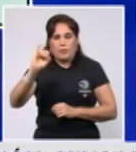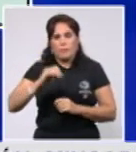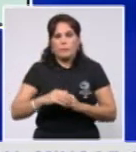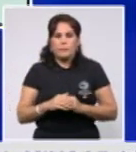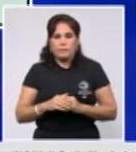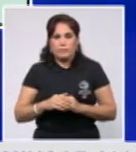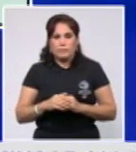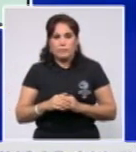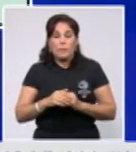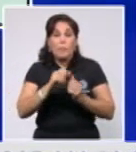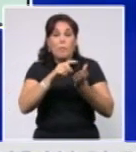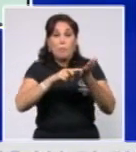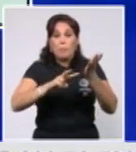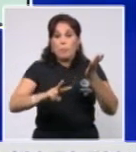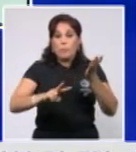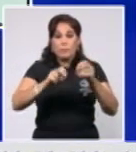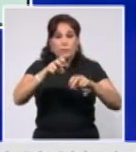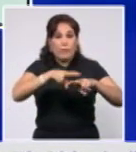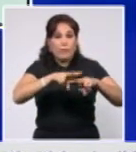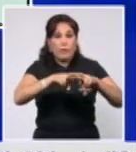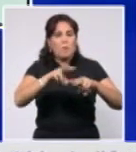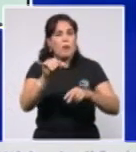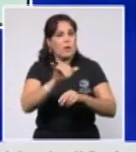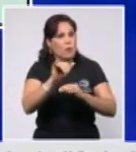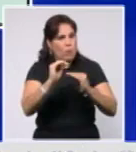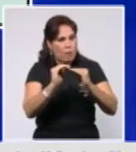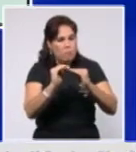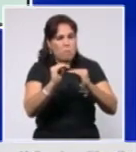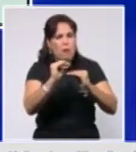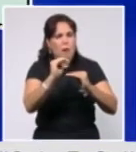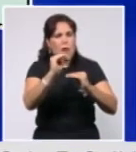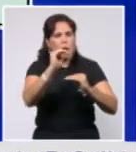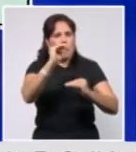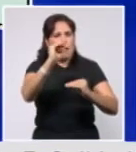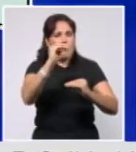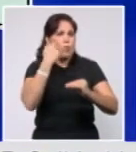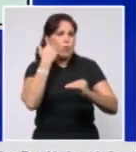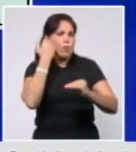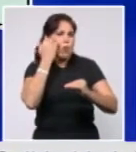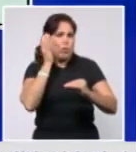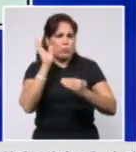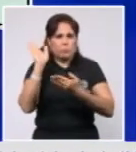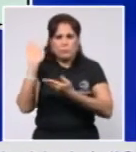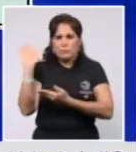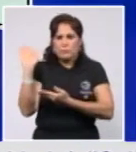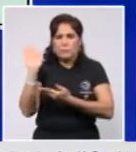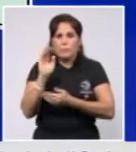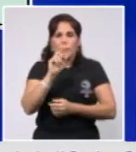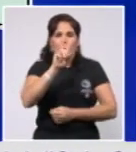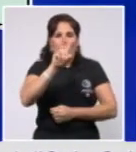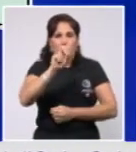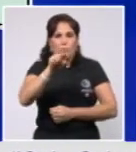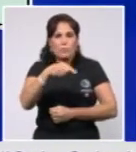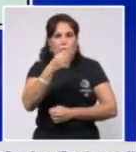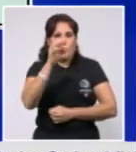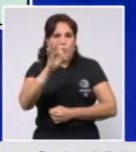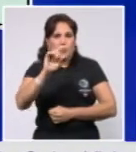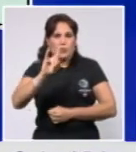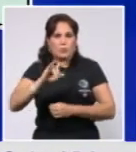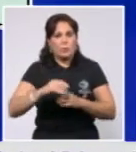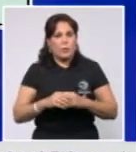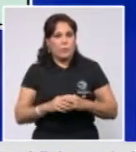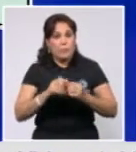Artemisa 6.41, Mayabeque 3.12, Camagüey